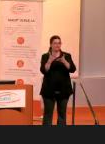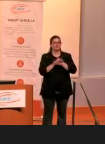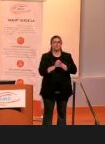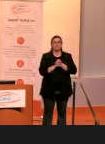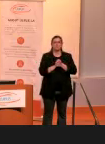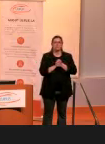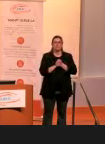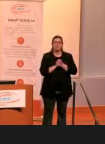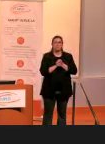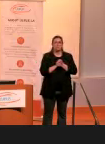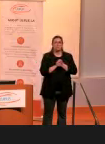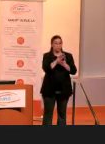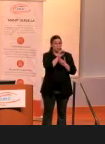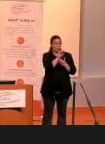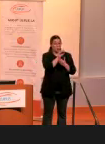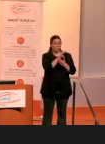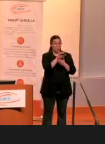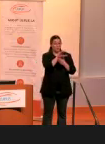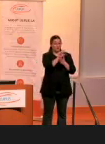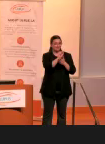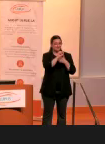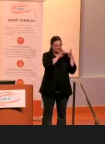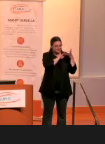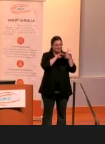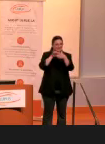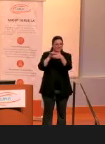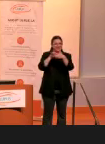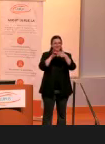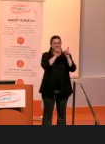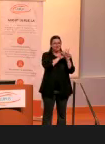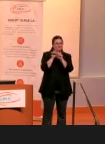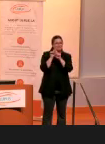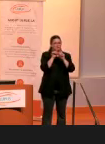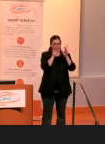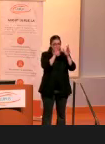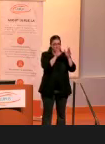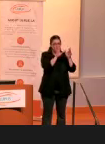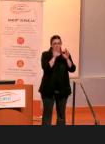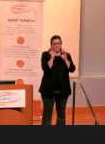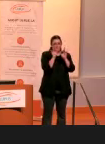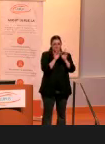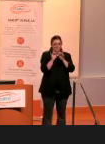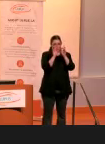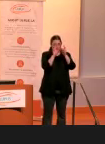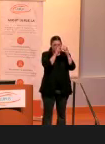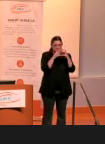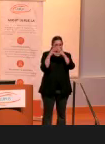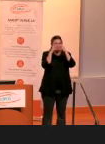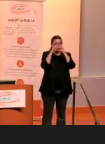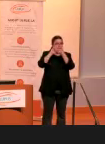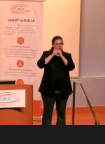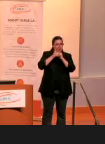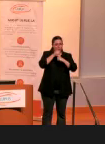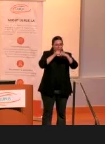quantification of sets of biologic molecules and investigates how they translate into structure, function, and dynamic